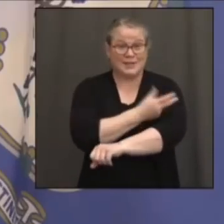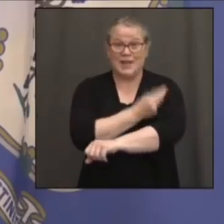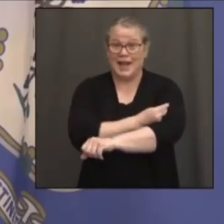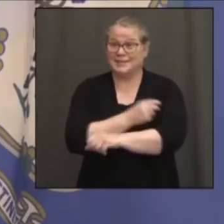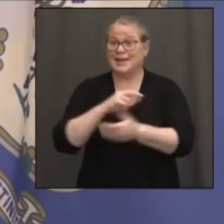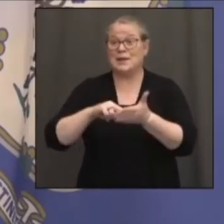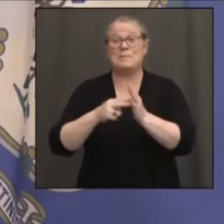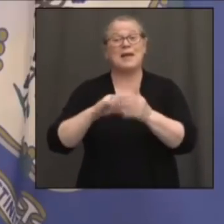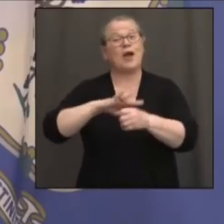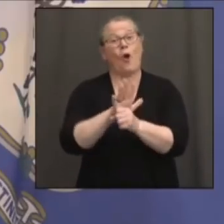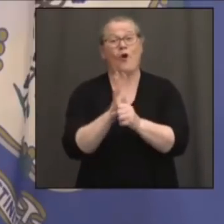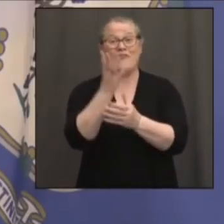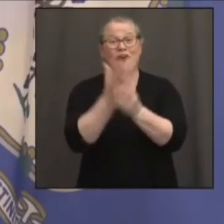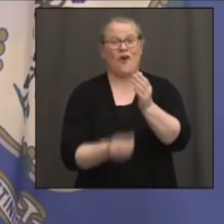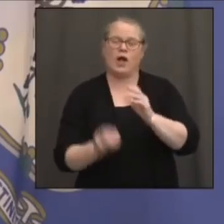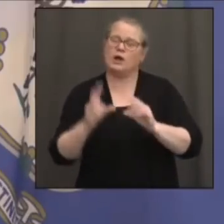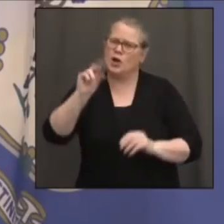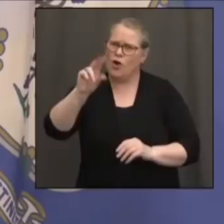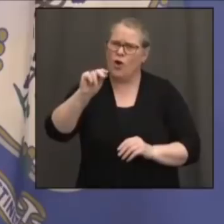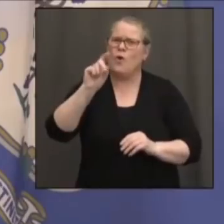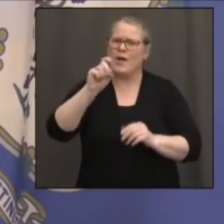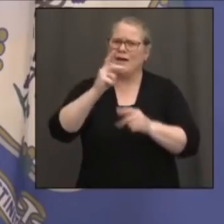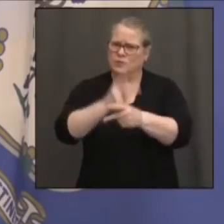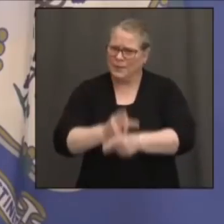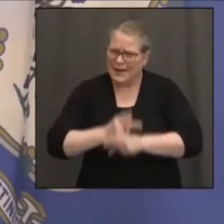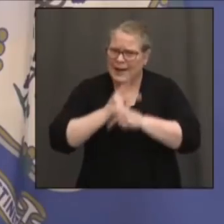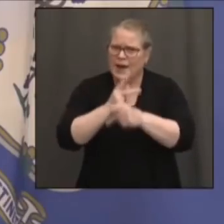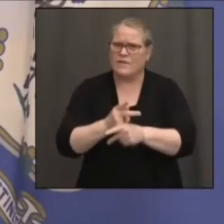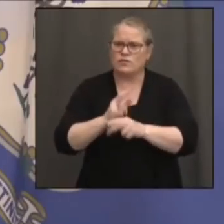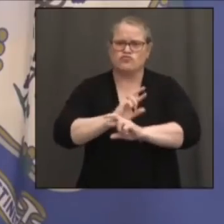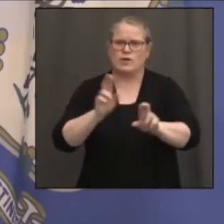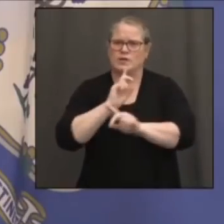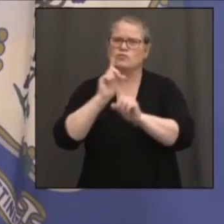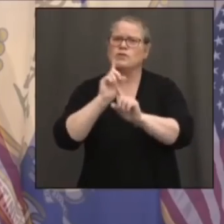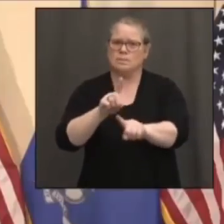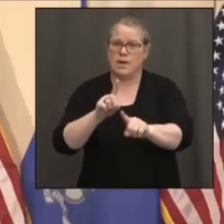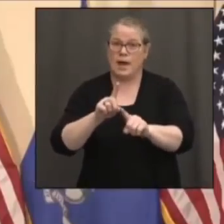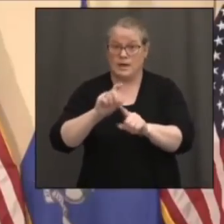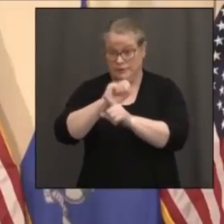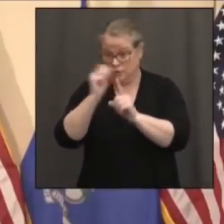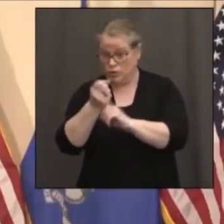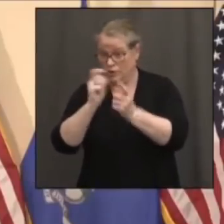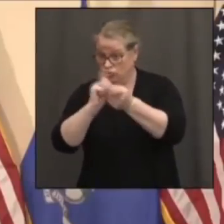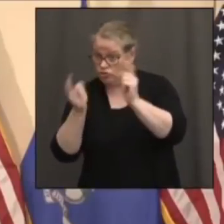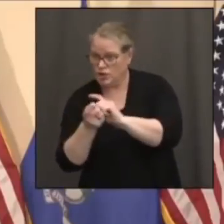make sure we're able to respond as circumstances change. Okay, thank you.